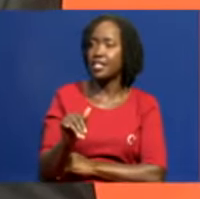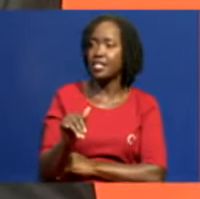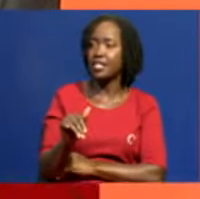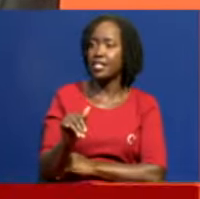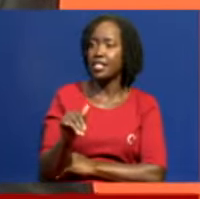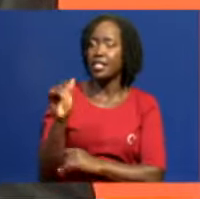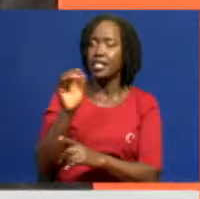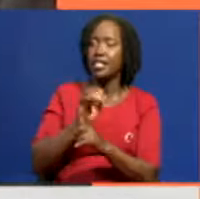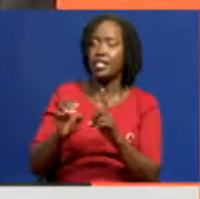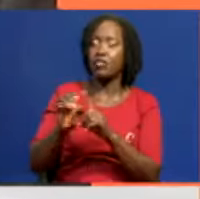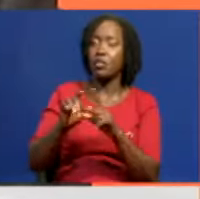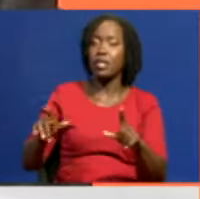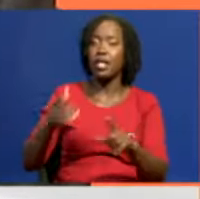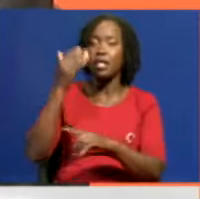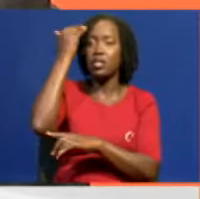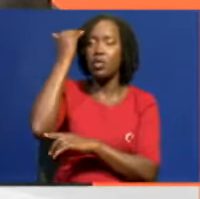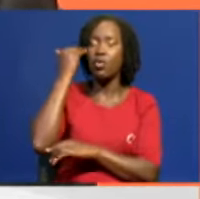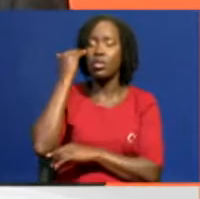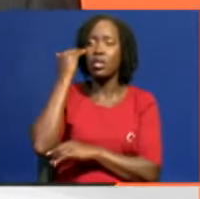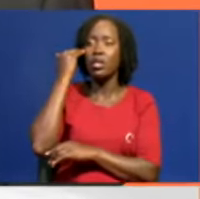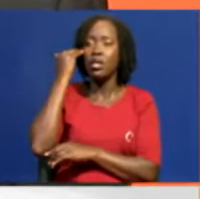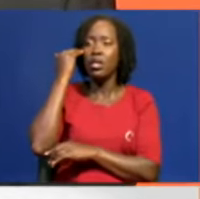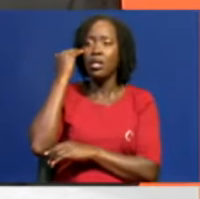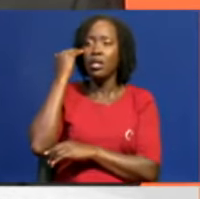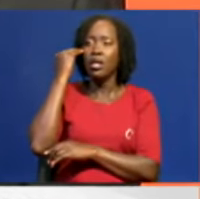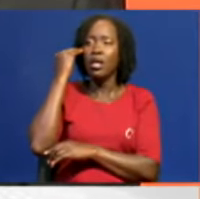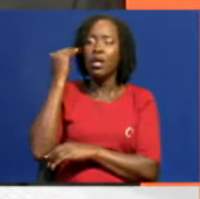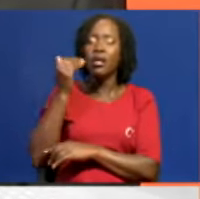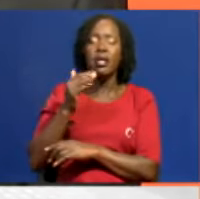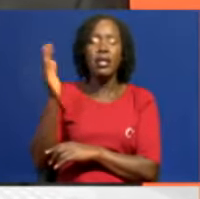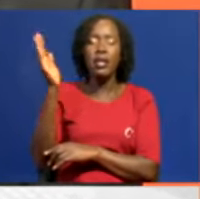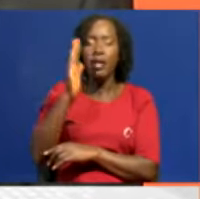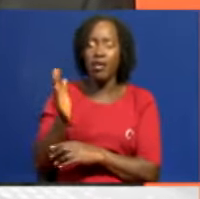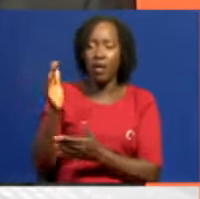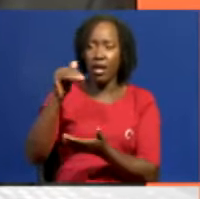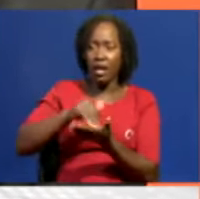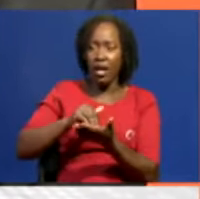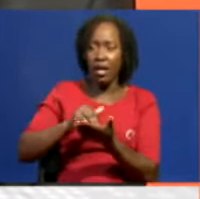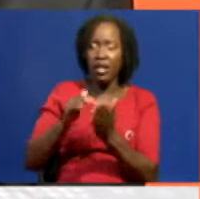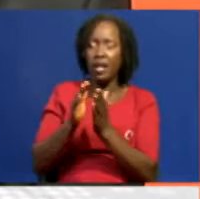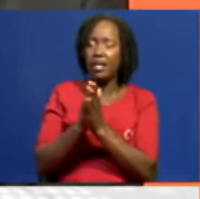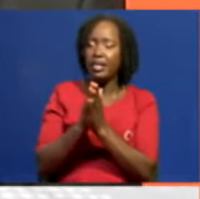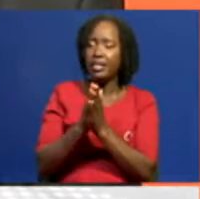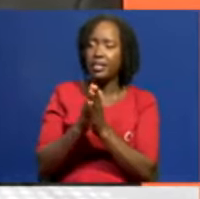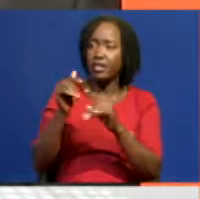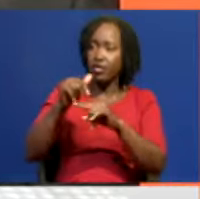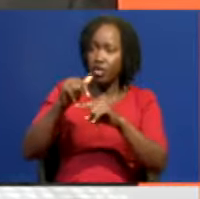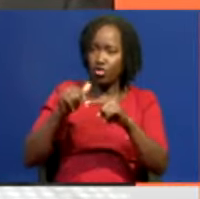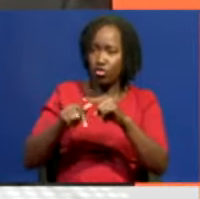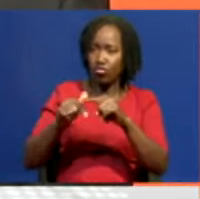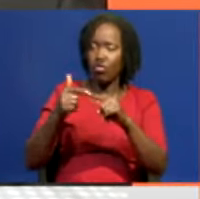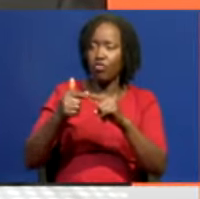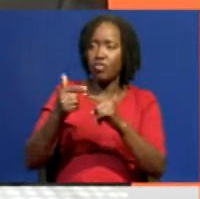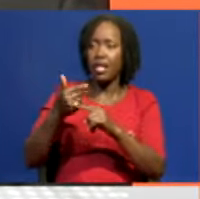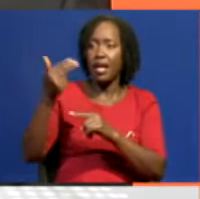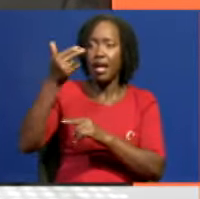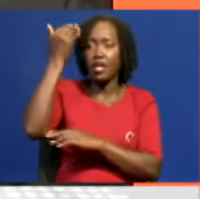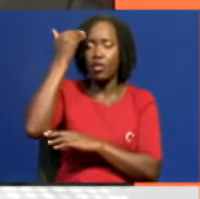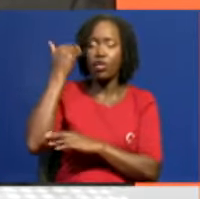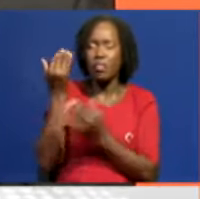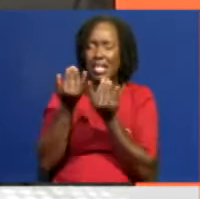the Environment and Land Court is no longer a division of the High Court. It is an independent court on its